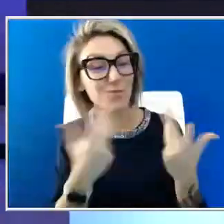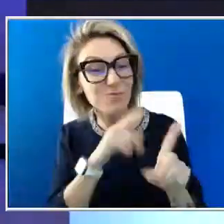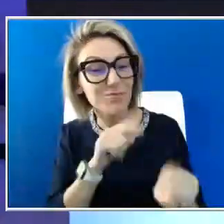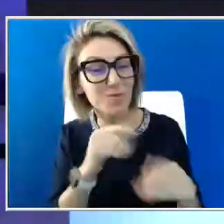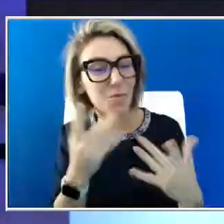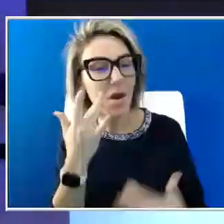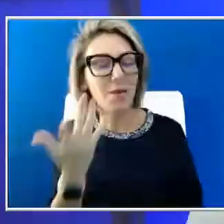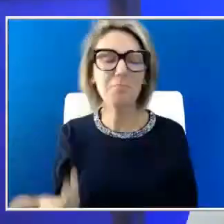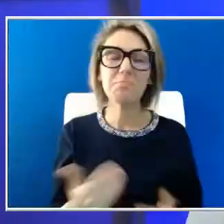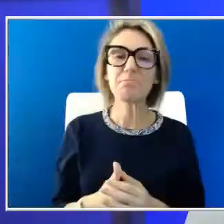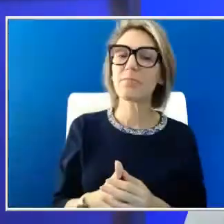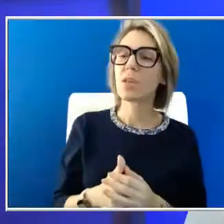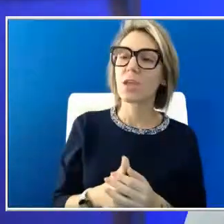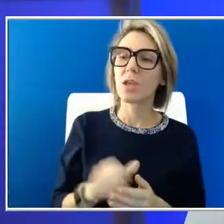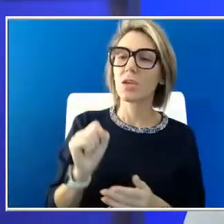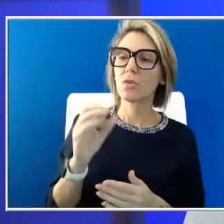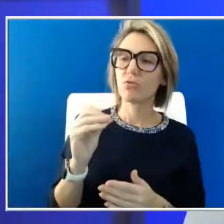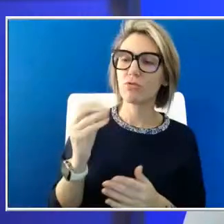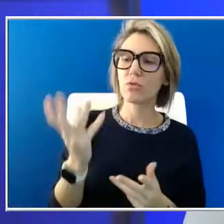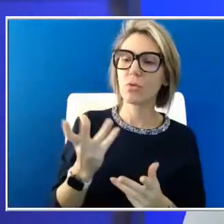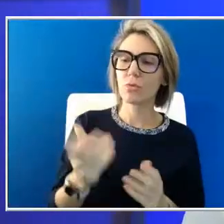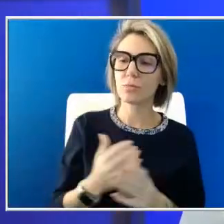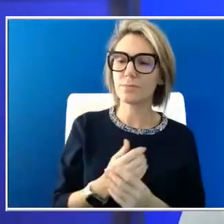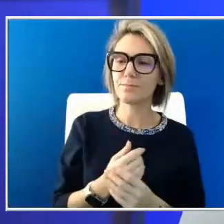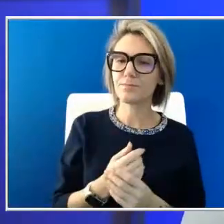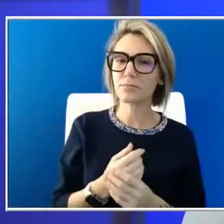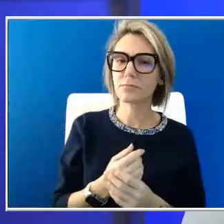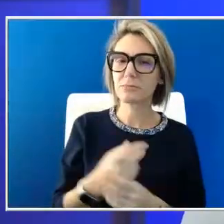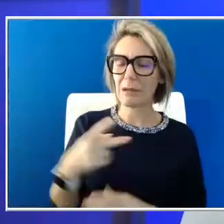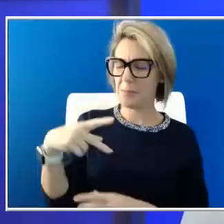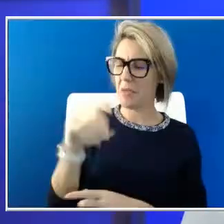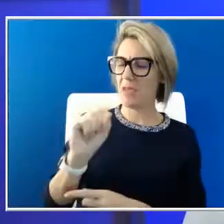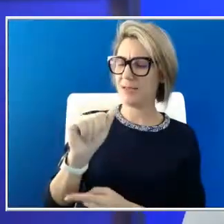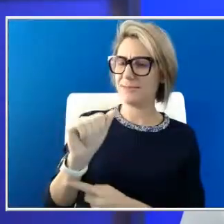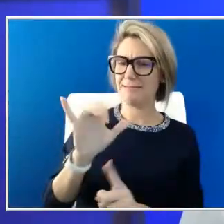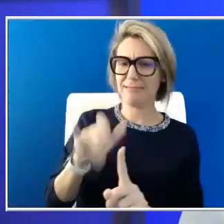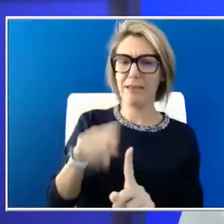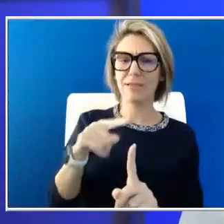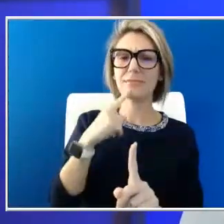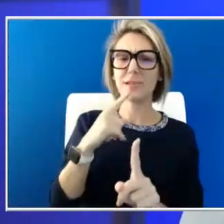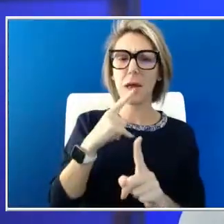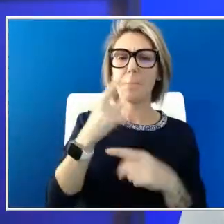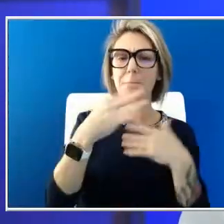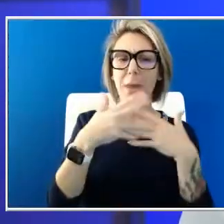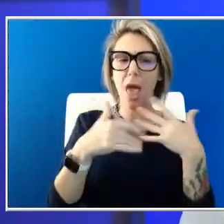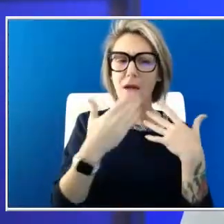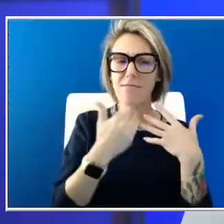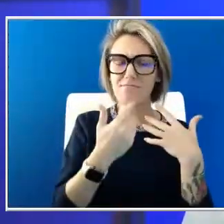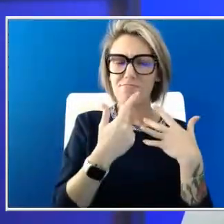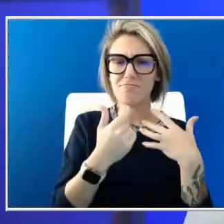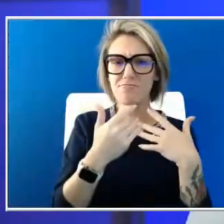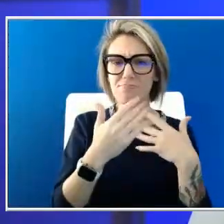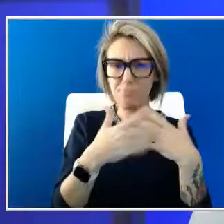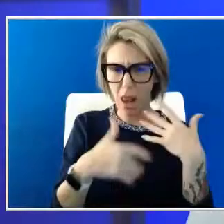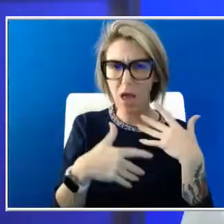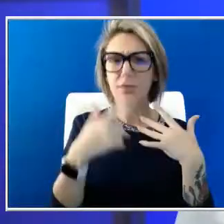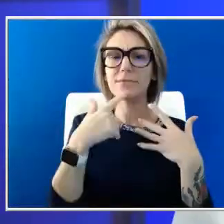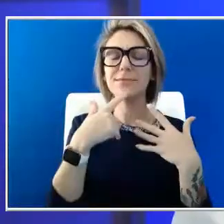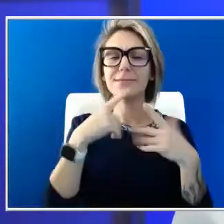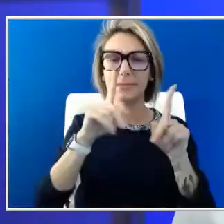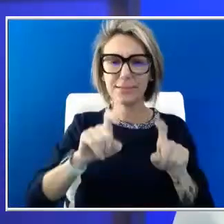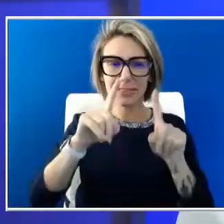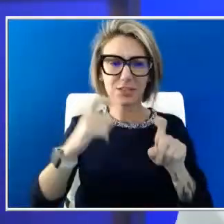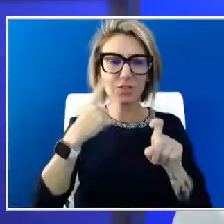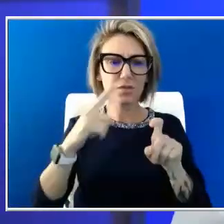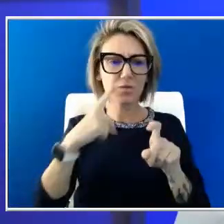so just to sort of explain what PSA is. PSA is a blood test. It's a pretty good blood test for prostate cancer. And